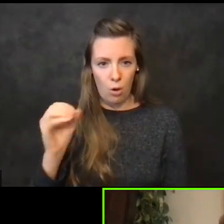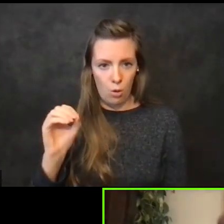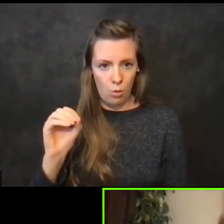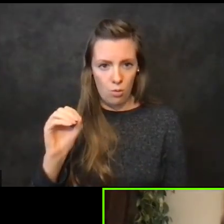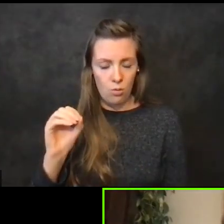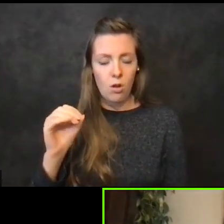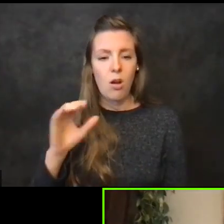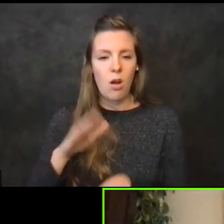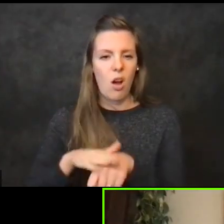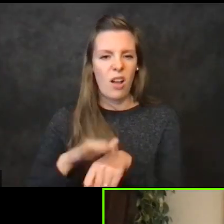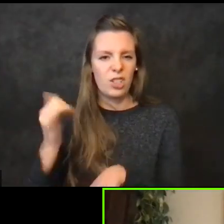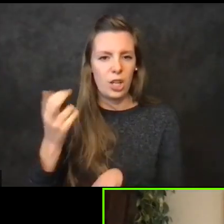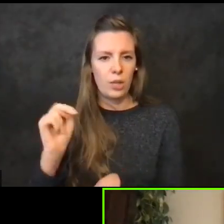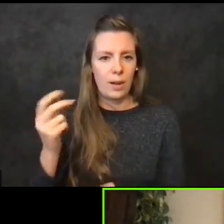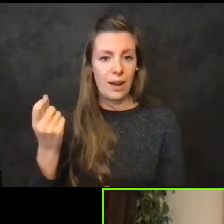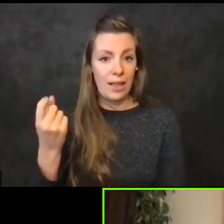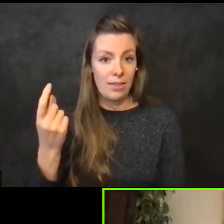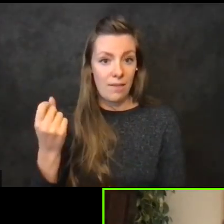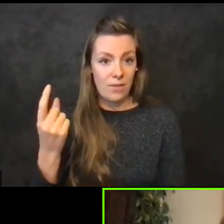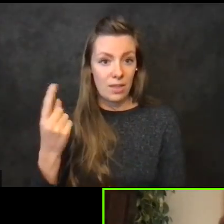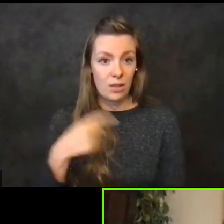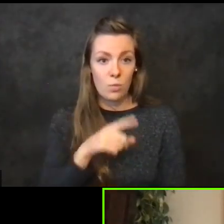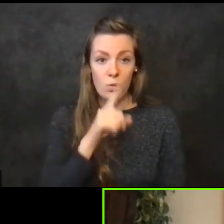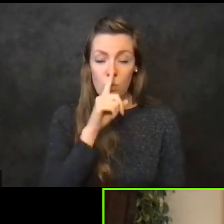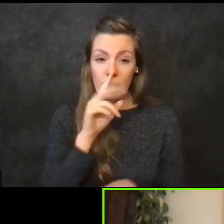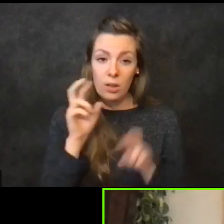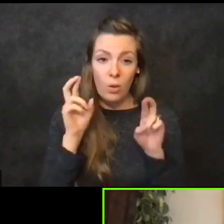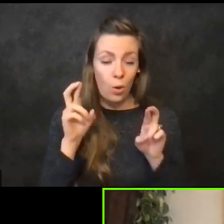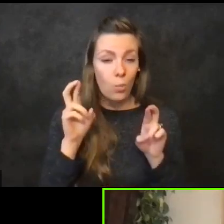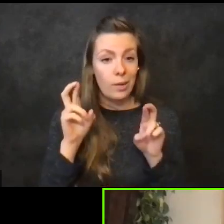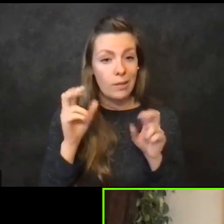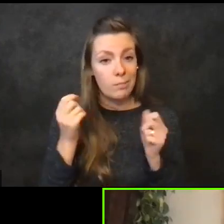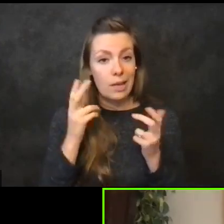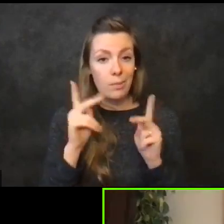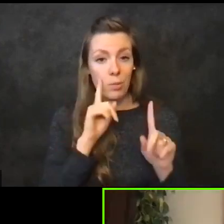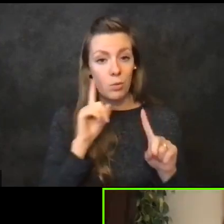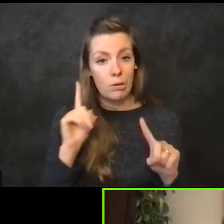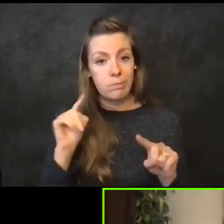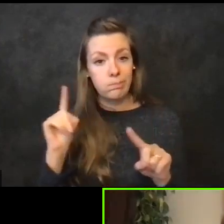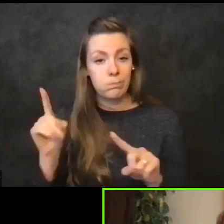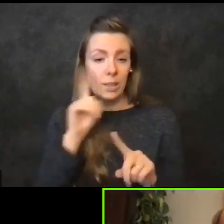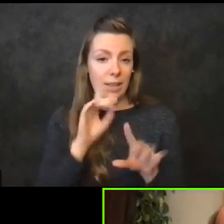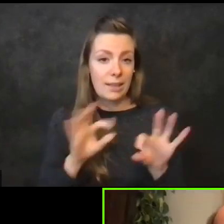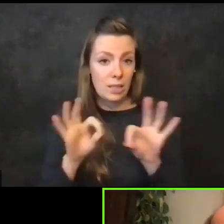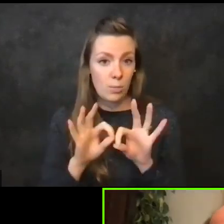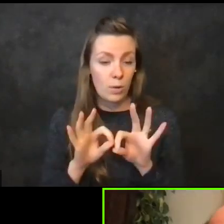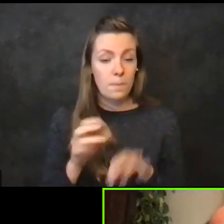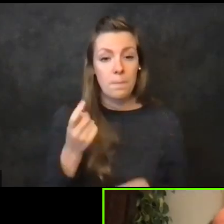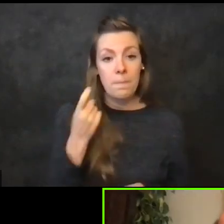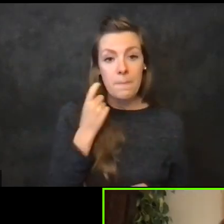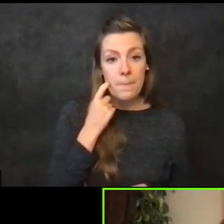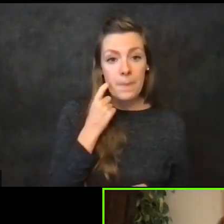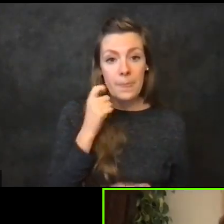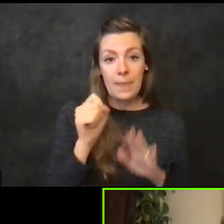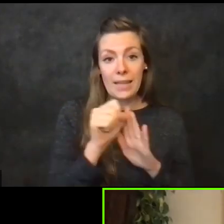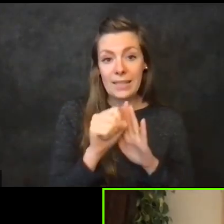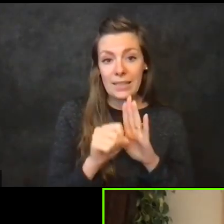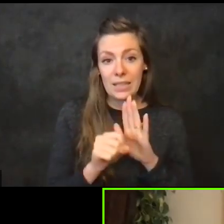And we're really hoping we'll have a good turnout at all of those. We think that's important. Recently, the state